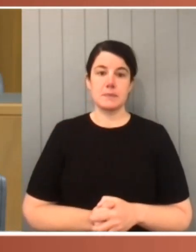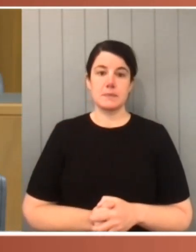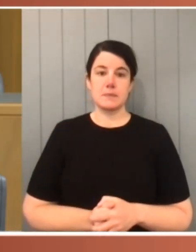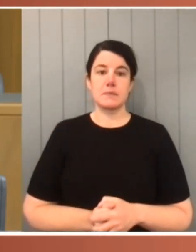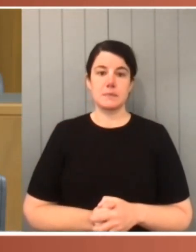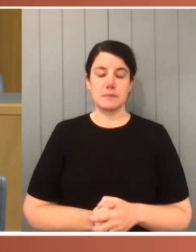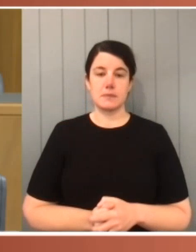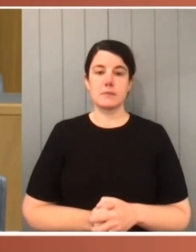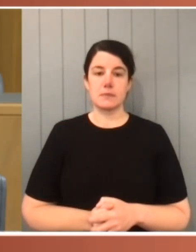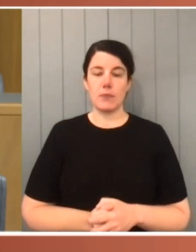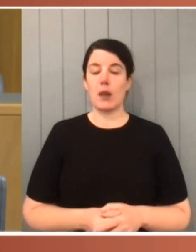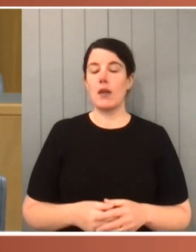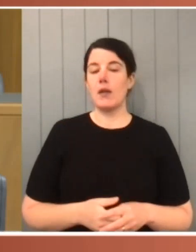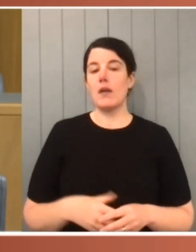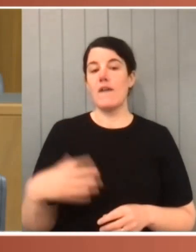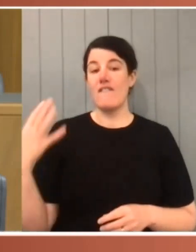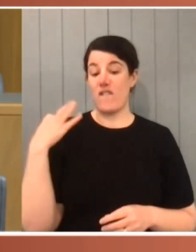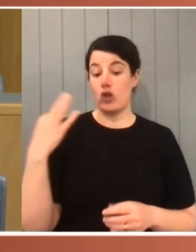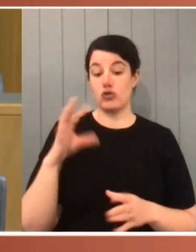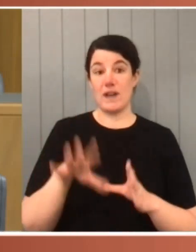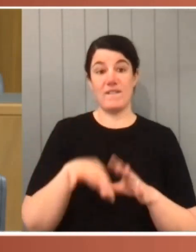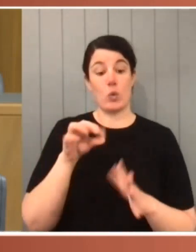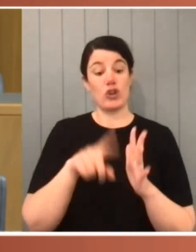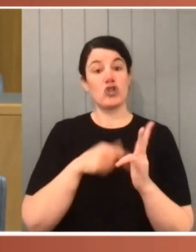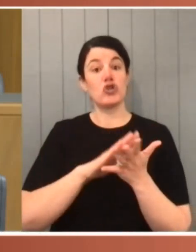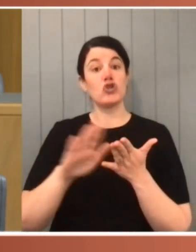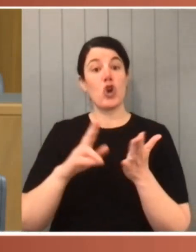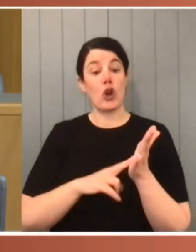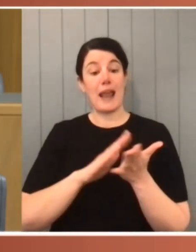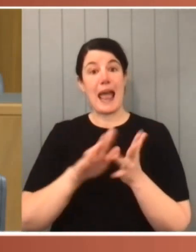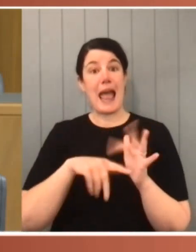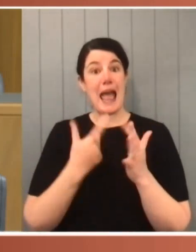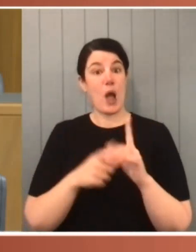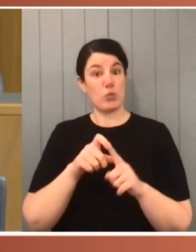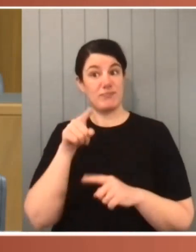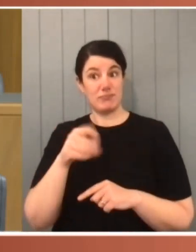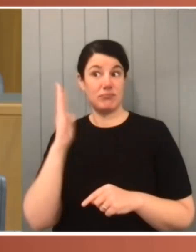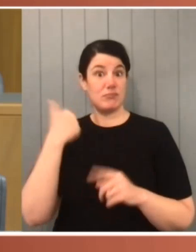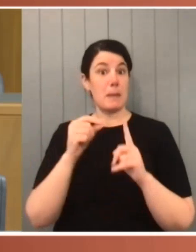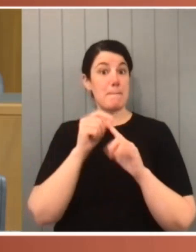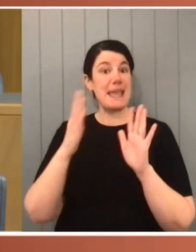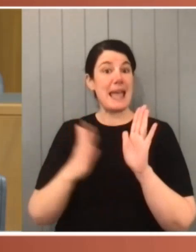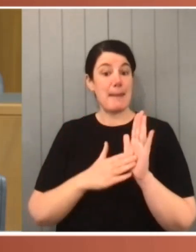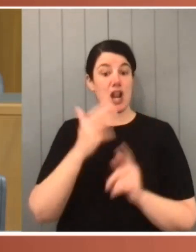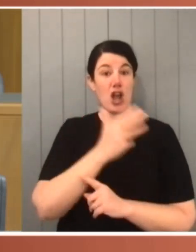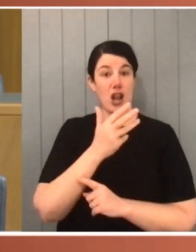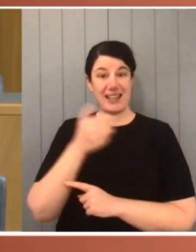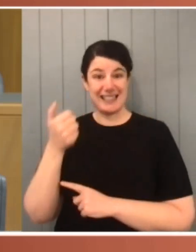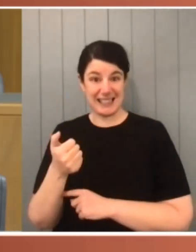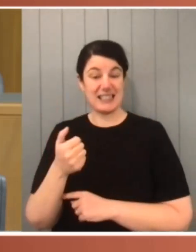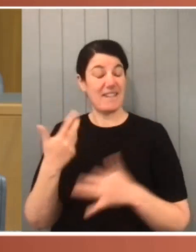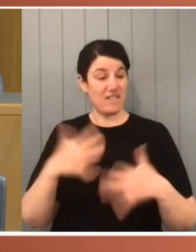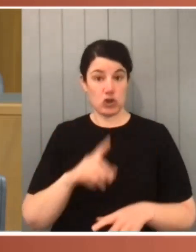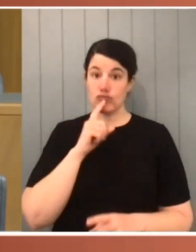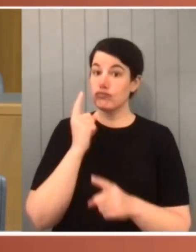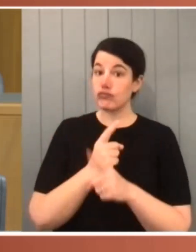of voluntary voting was that John Howard, elected Prime Minister in 1996, had been on record as a